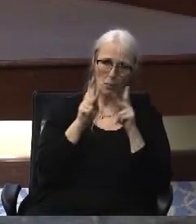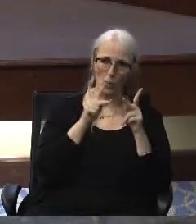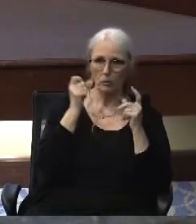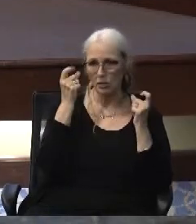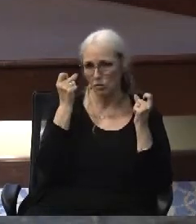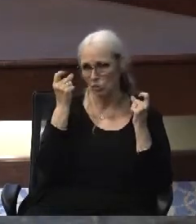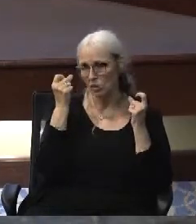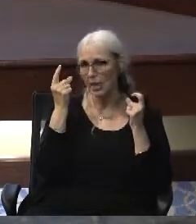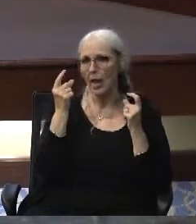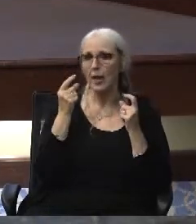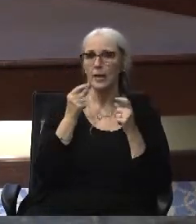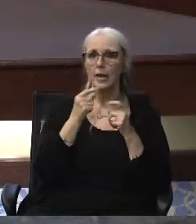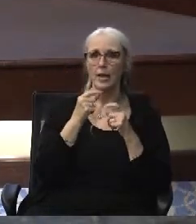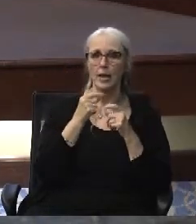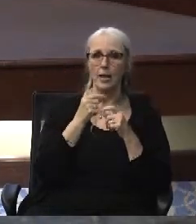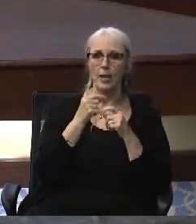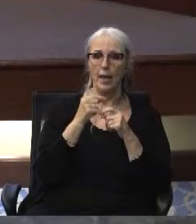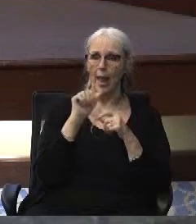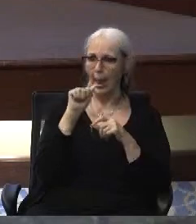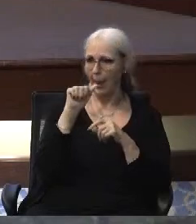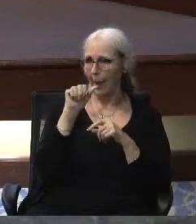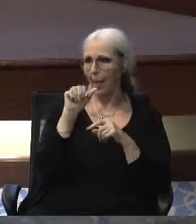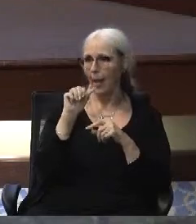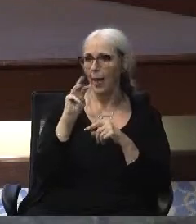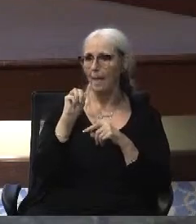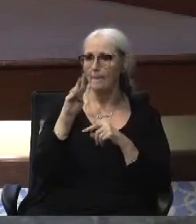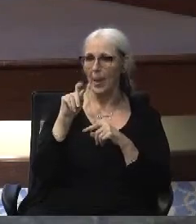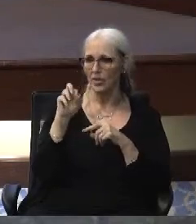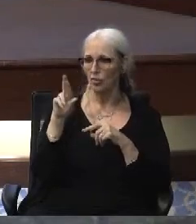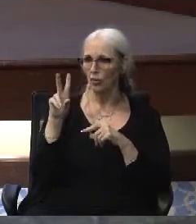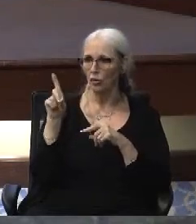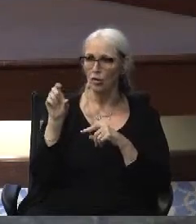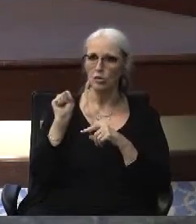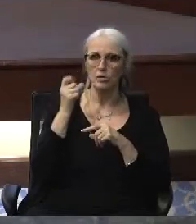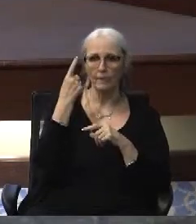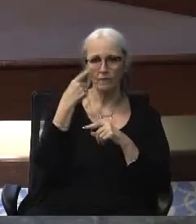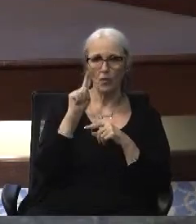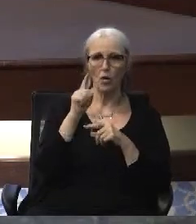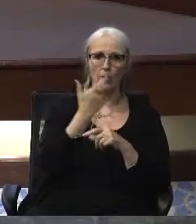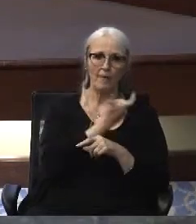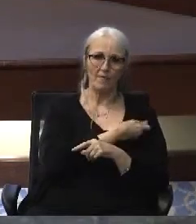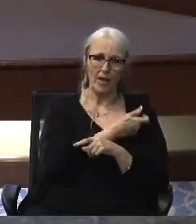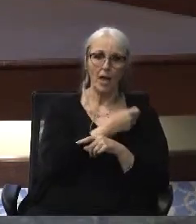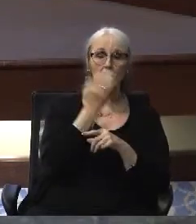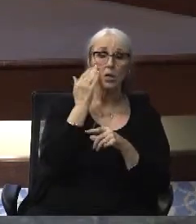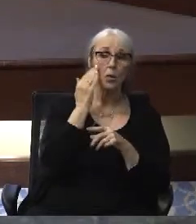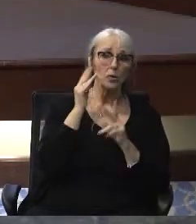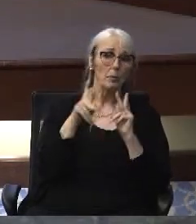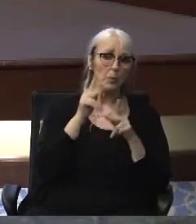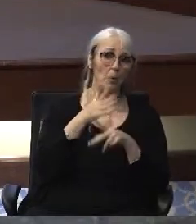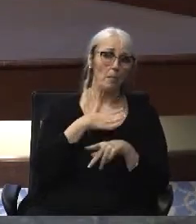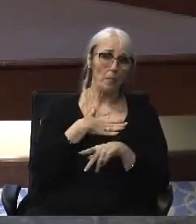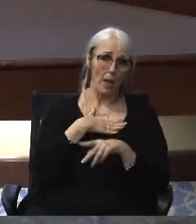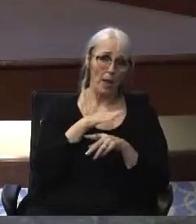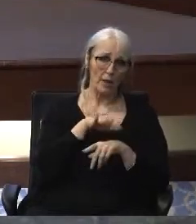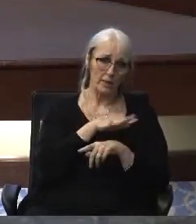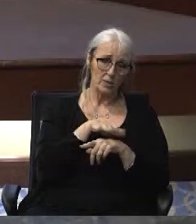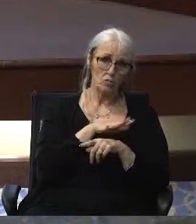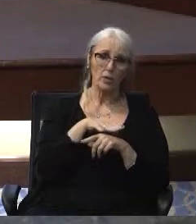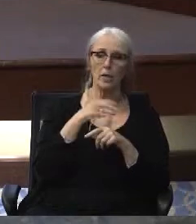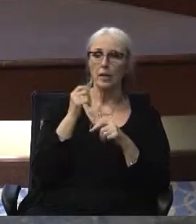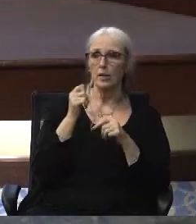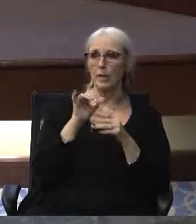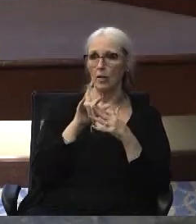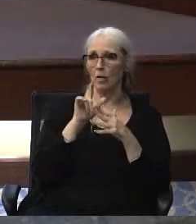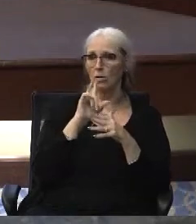understand and potentially serve as ambassadors for the vaccine. I know the folks in my district that are vaccine ambassadors, I mean,